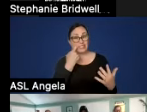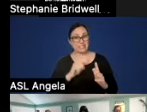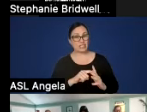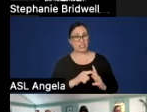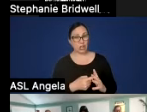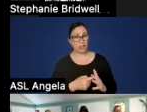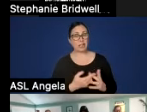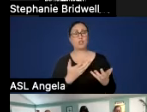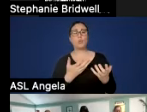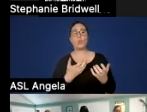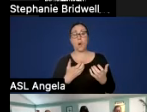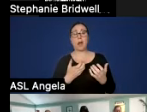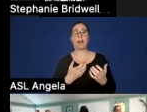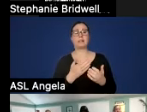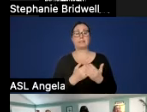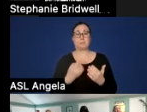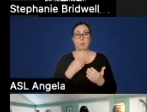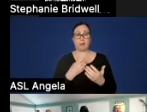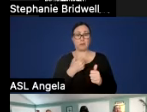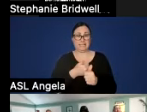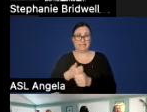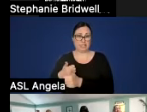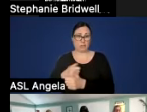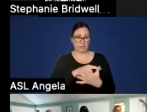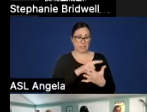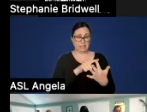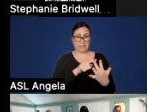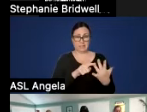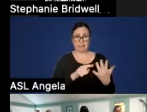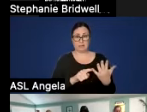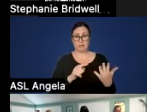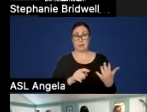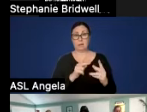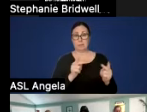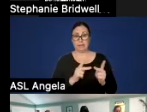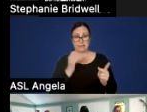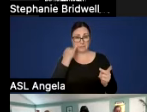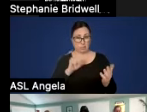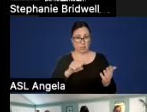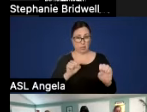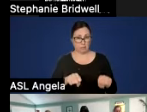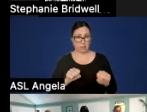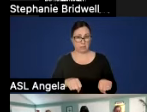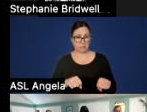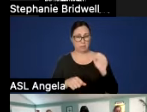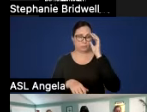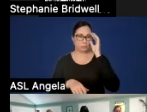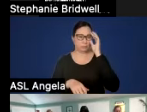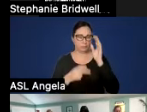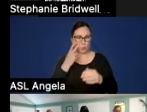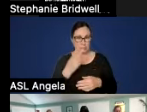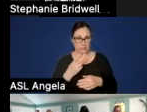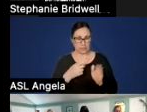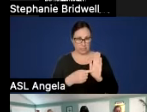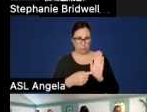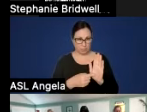representation for each of those places, if at all possible. Really, and you see that kind of represents the full picture of what we